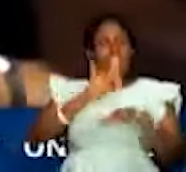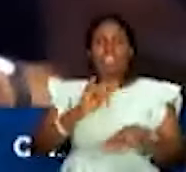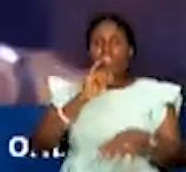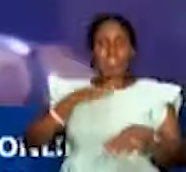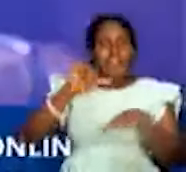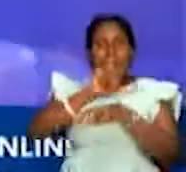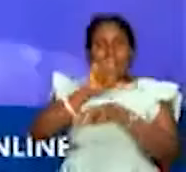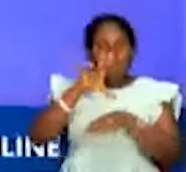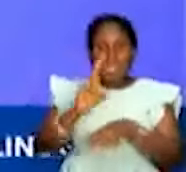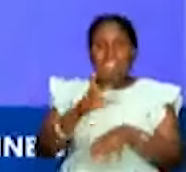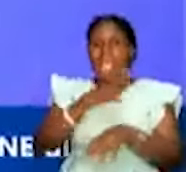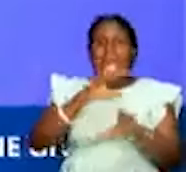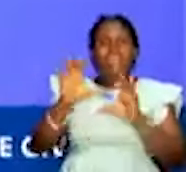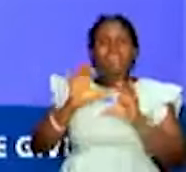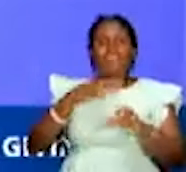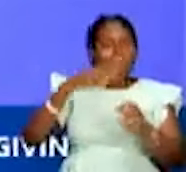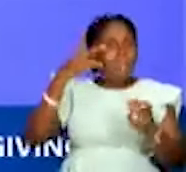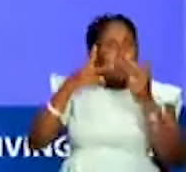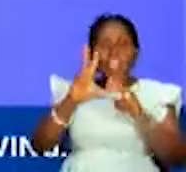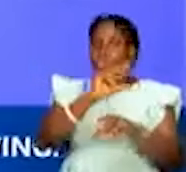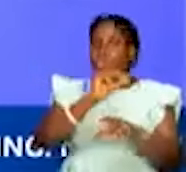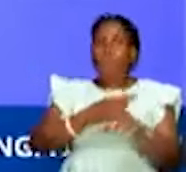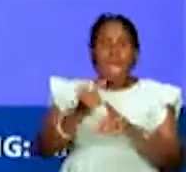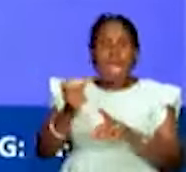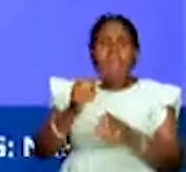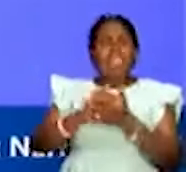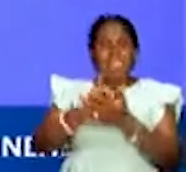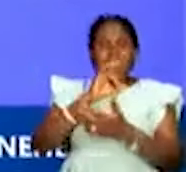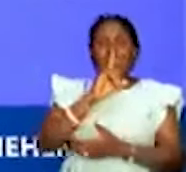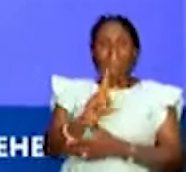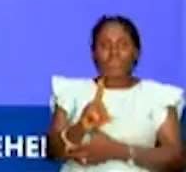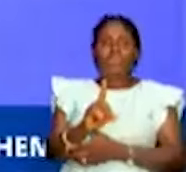true. It's true.